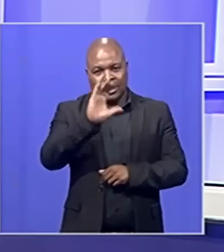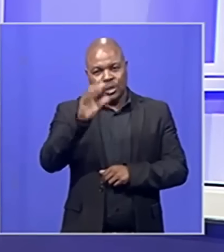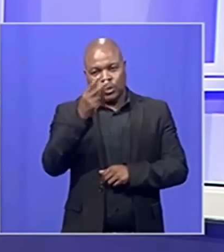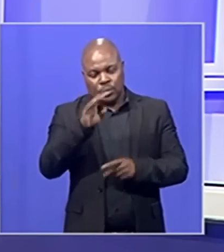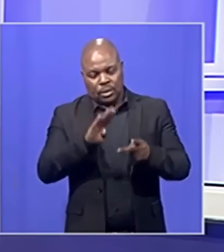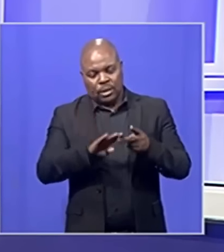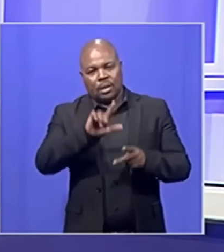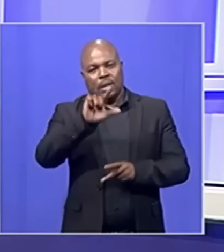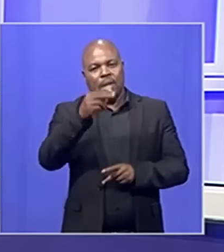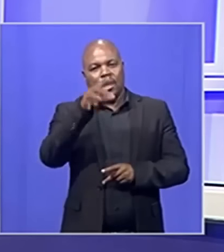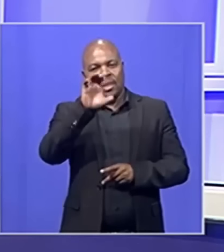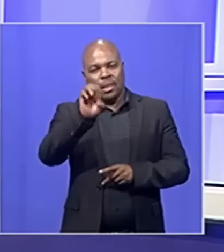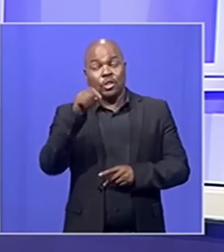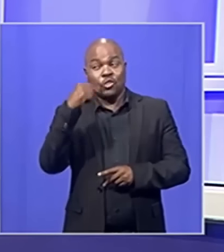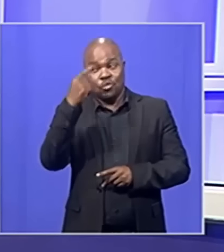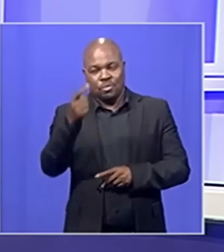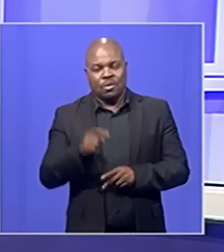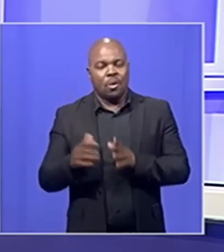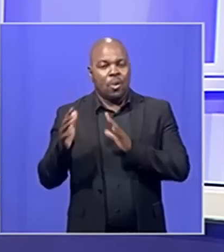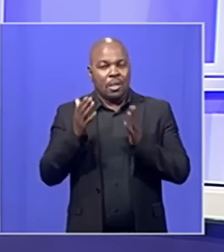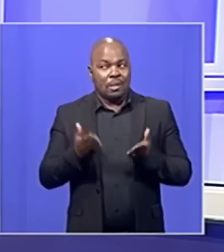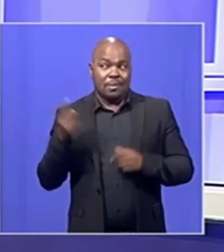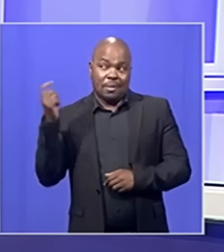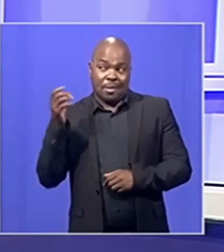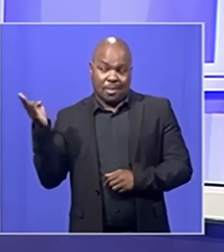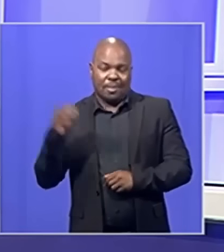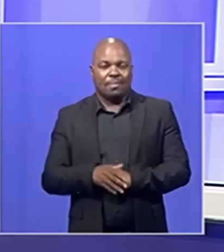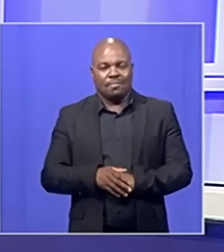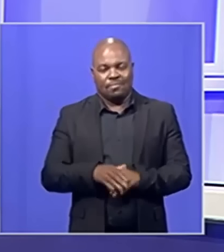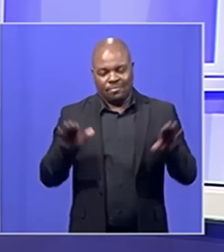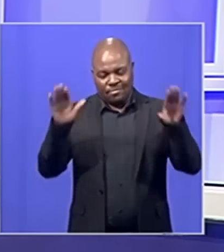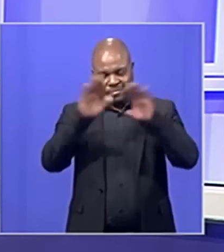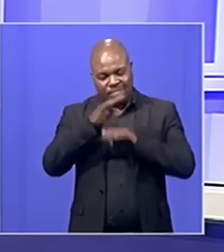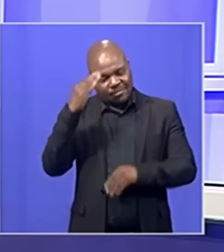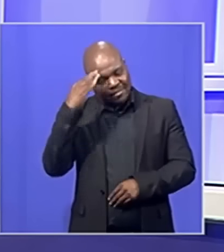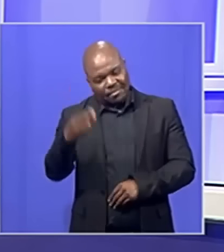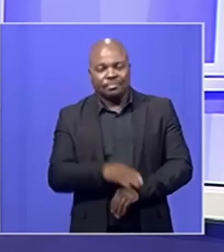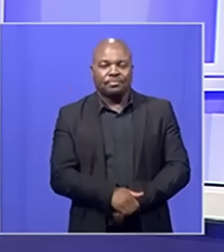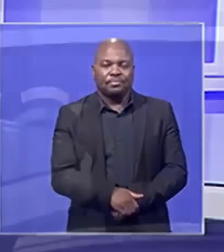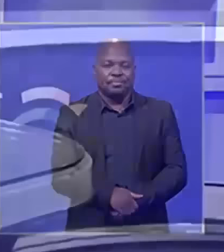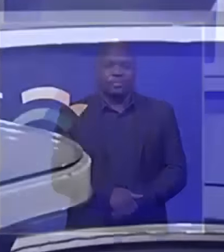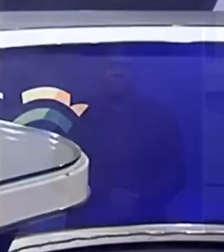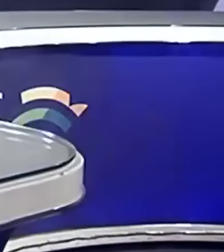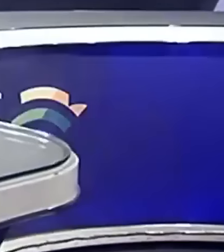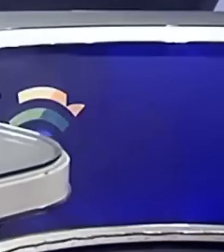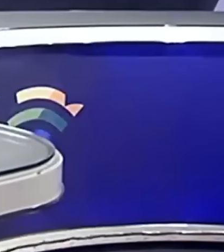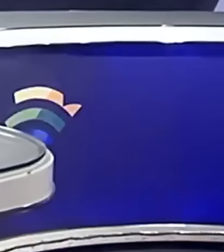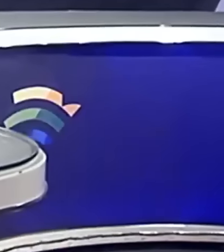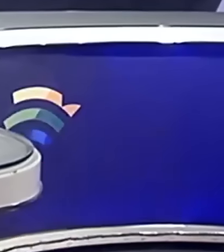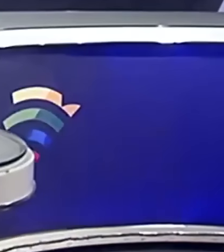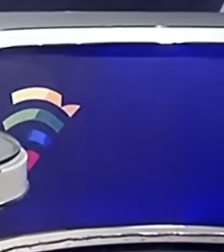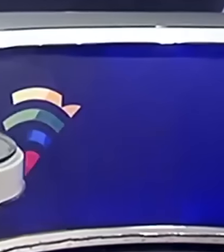lehae go sasa go latela kakanyo ya maemo a boso go še go fetše. Shalang.